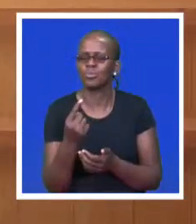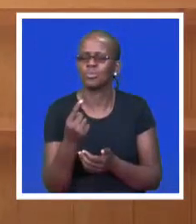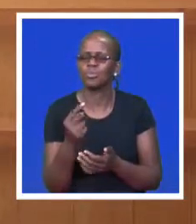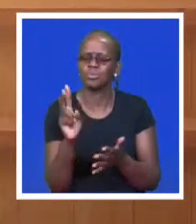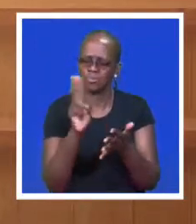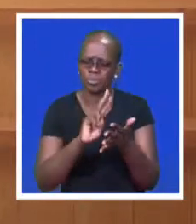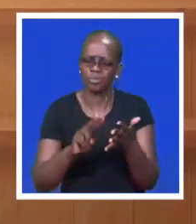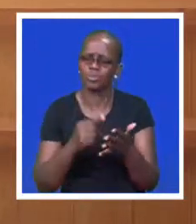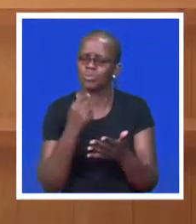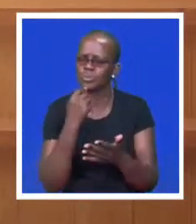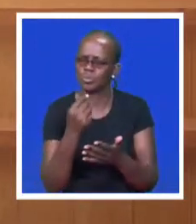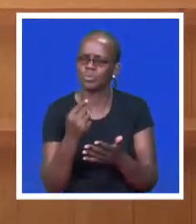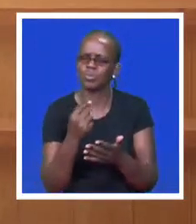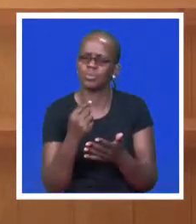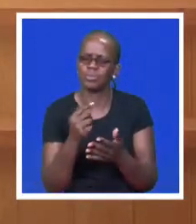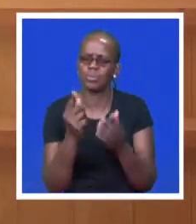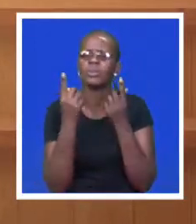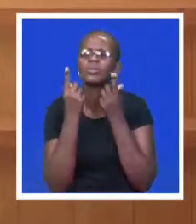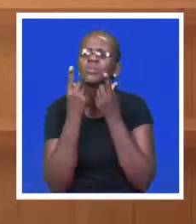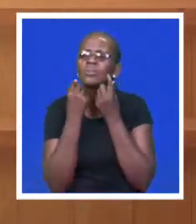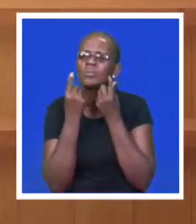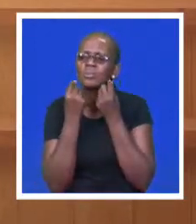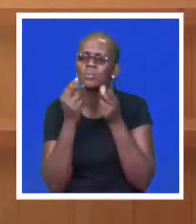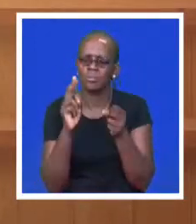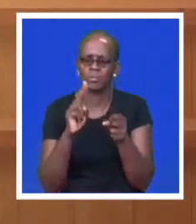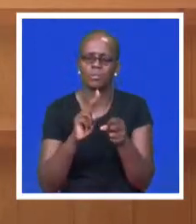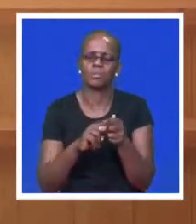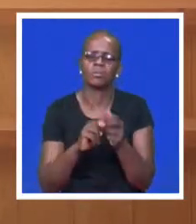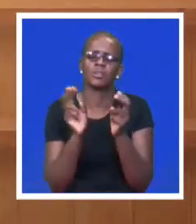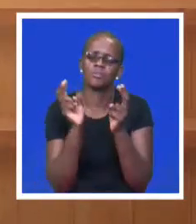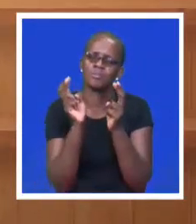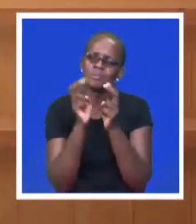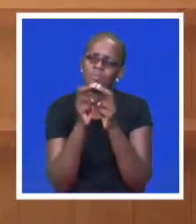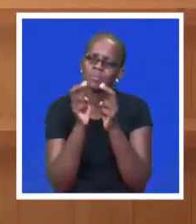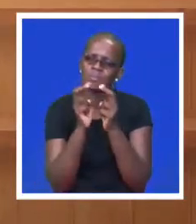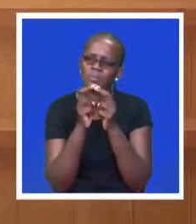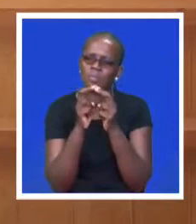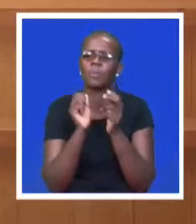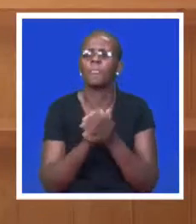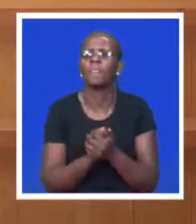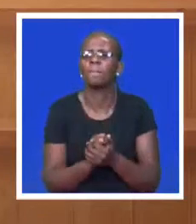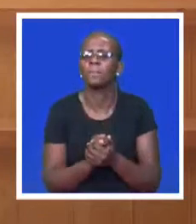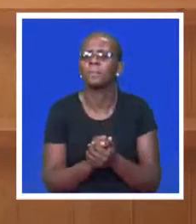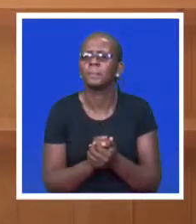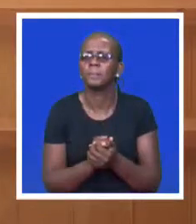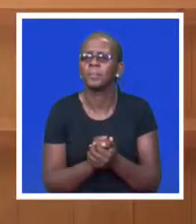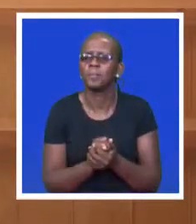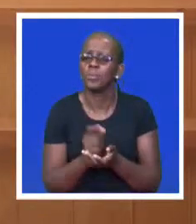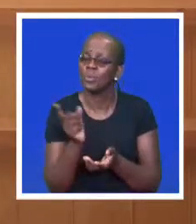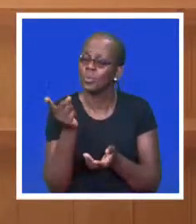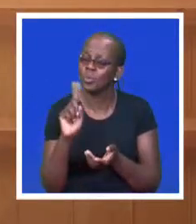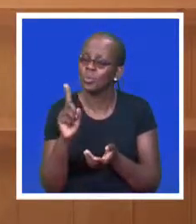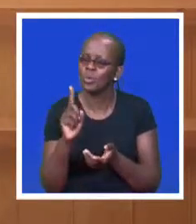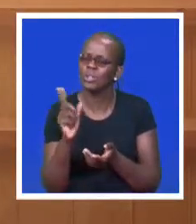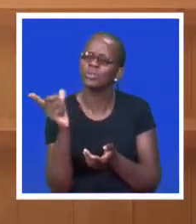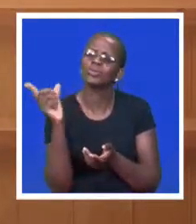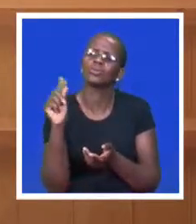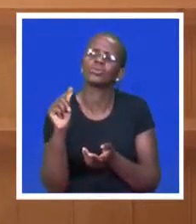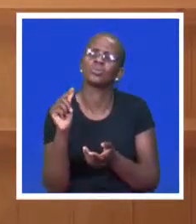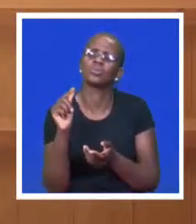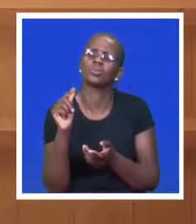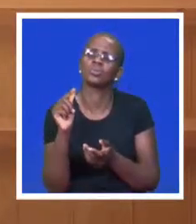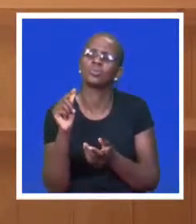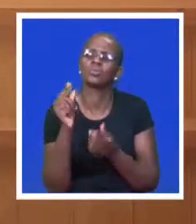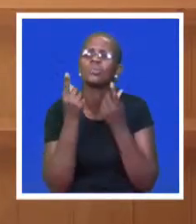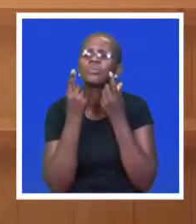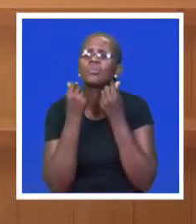some mice. And towards the end, what has happened? What did the mice do to the cat? They were